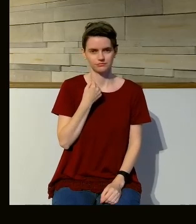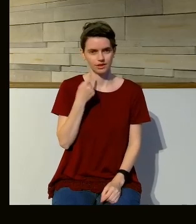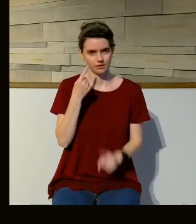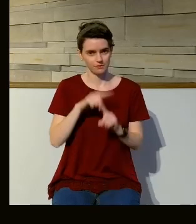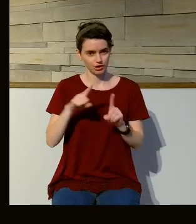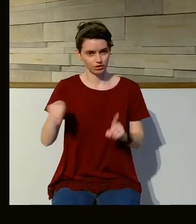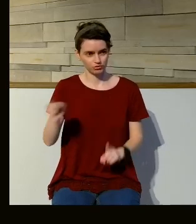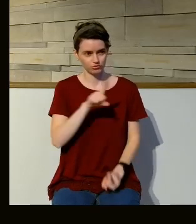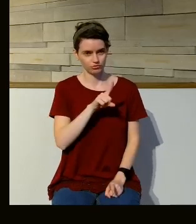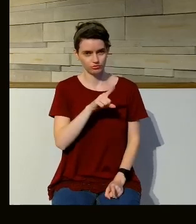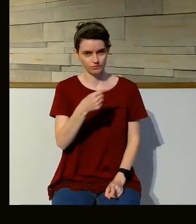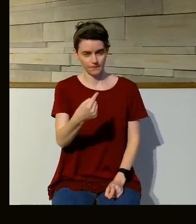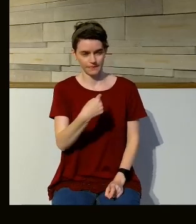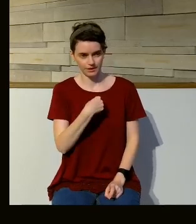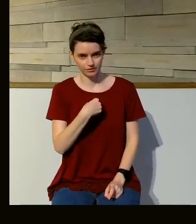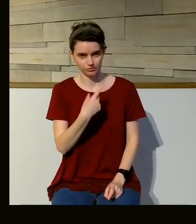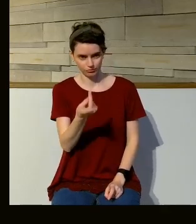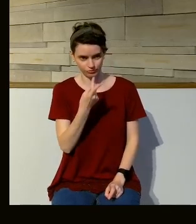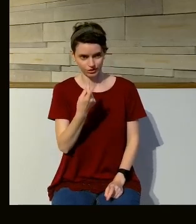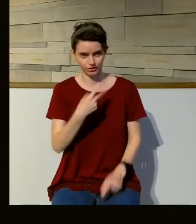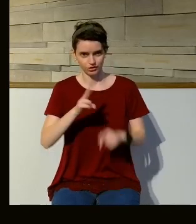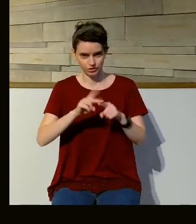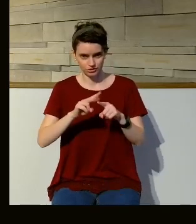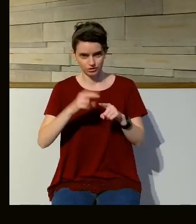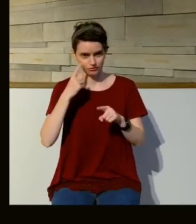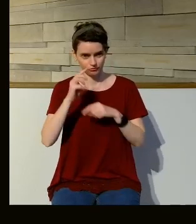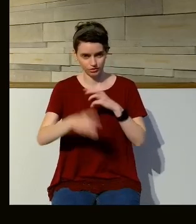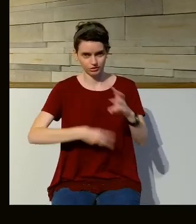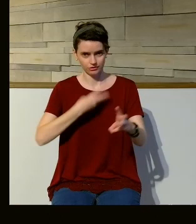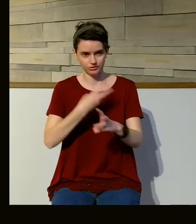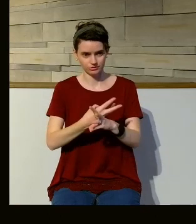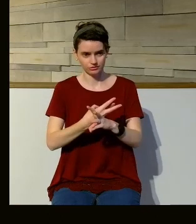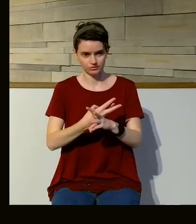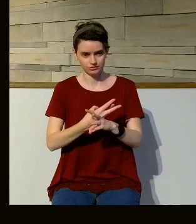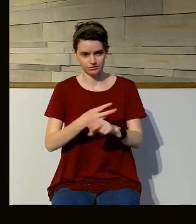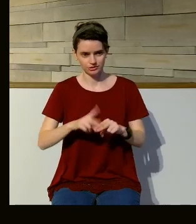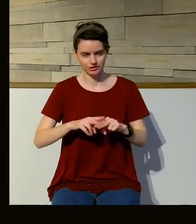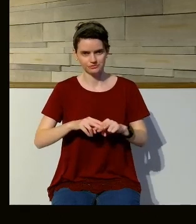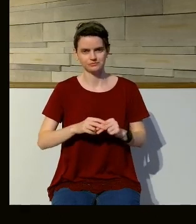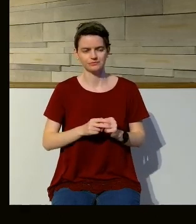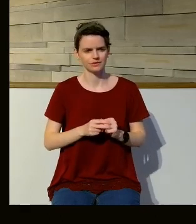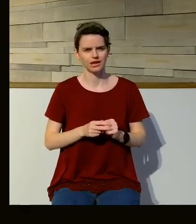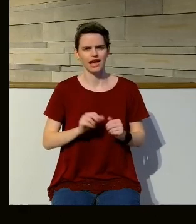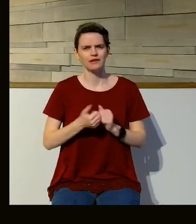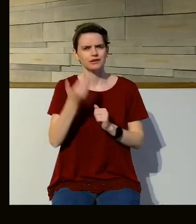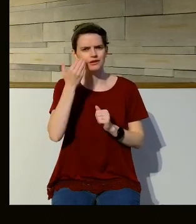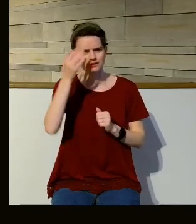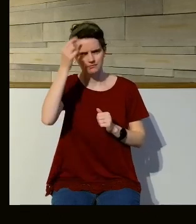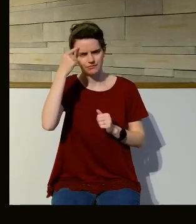But you, me, we are the salt of the earth. Now, how do we know the mind's not physical?